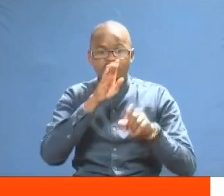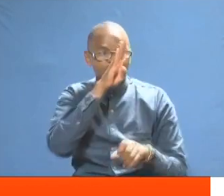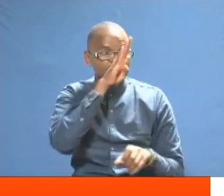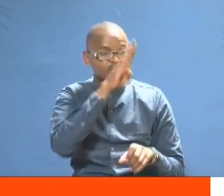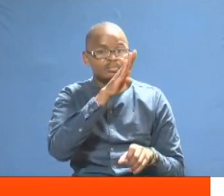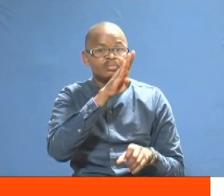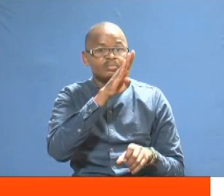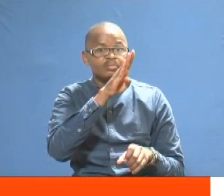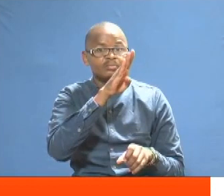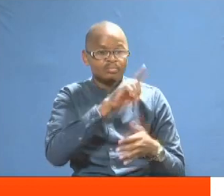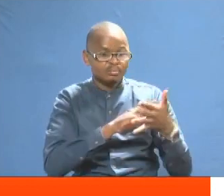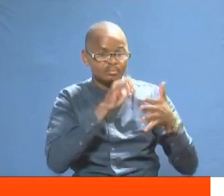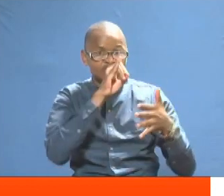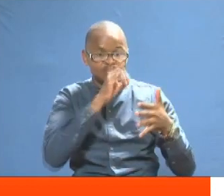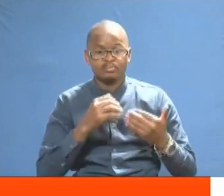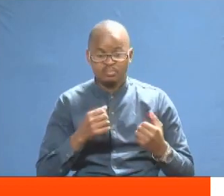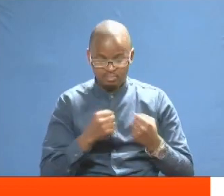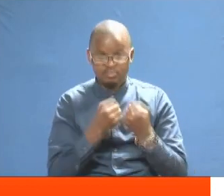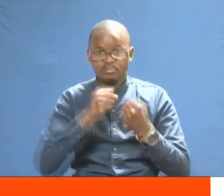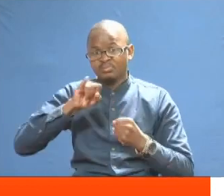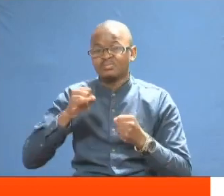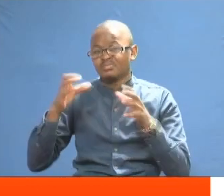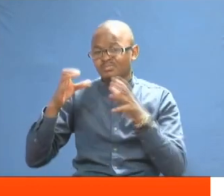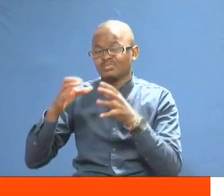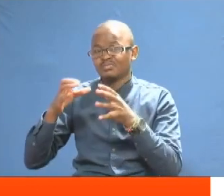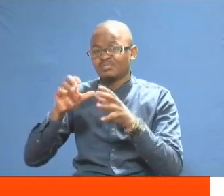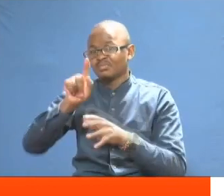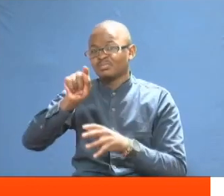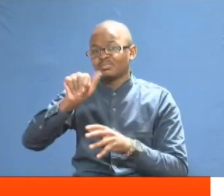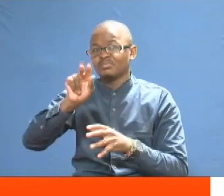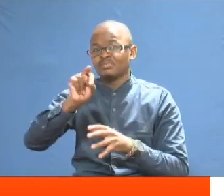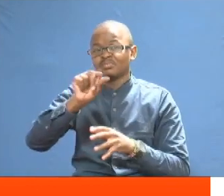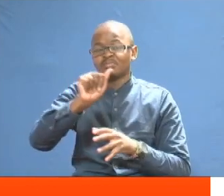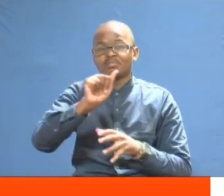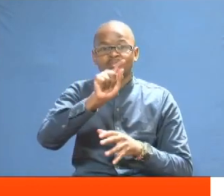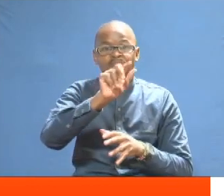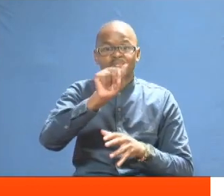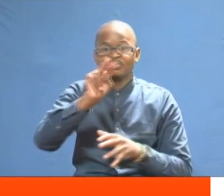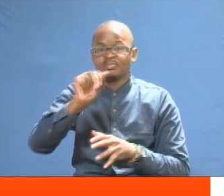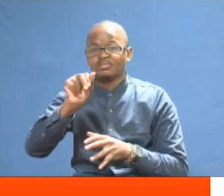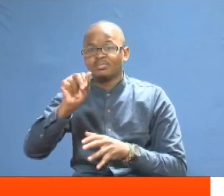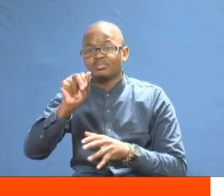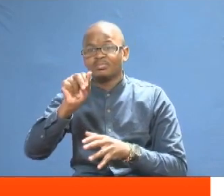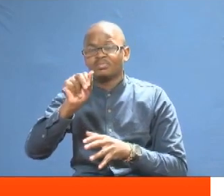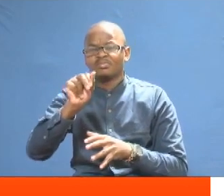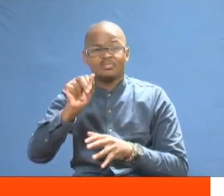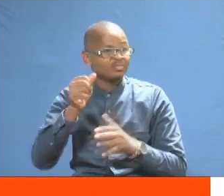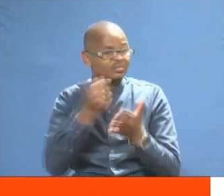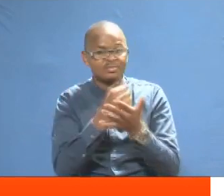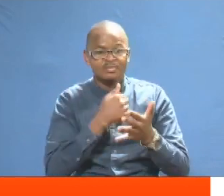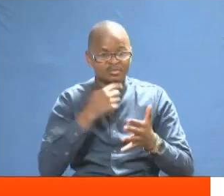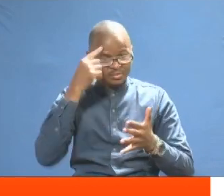be, what is happening in Jubilee Party? We have seen Tangatanga and Keleweke having a back and